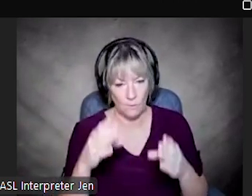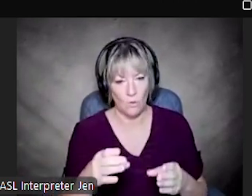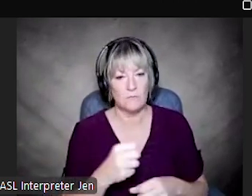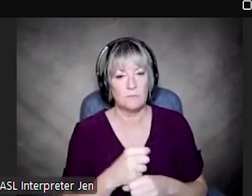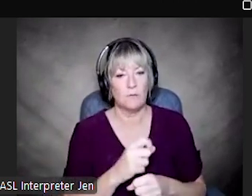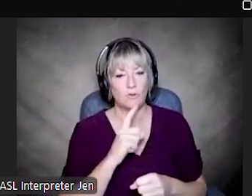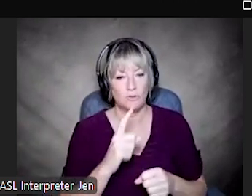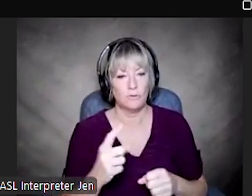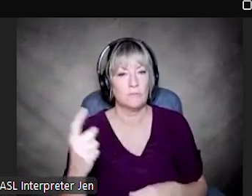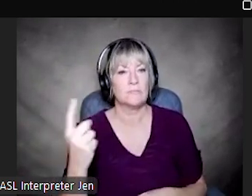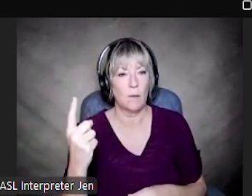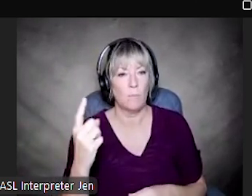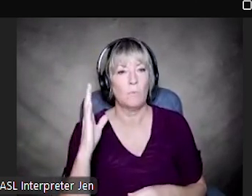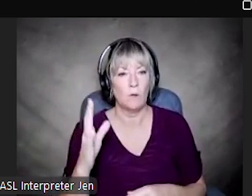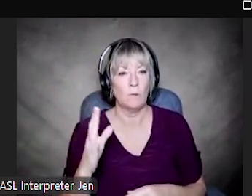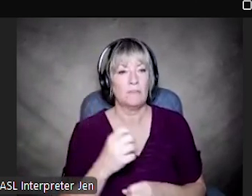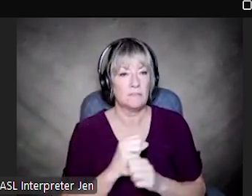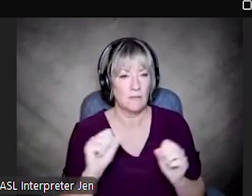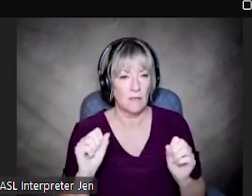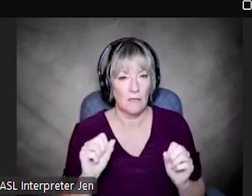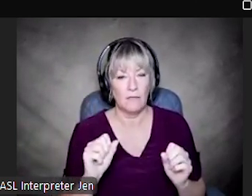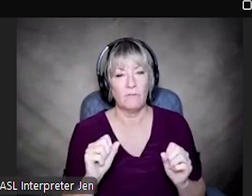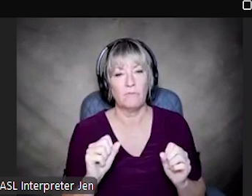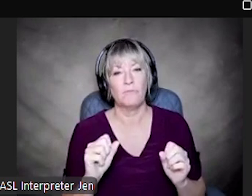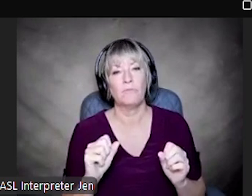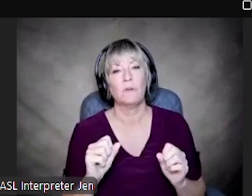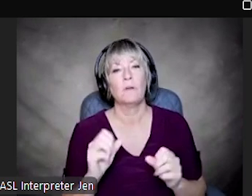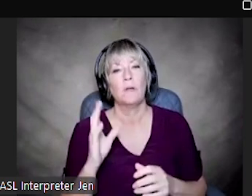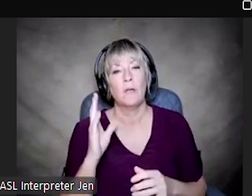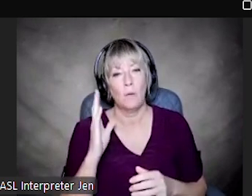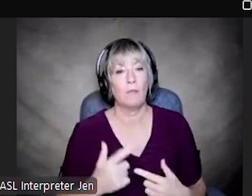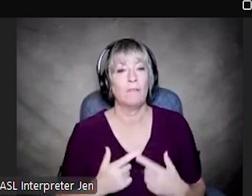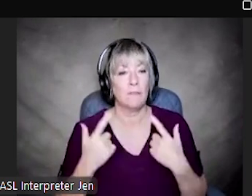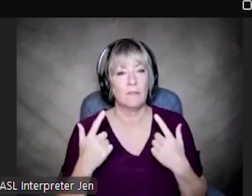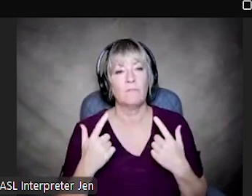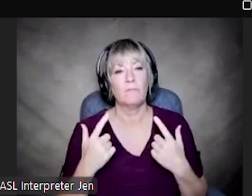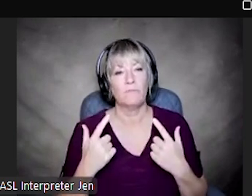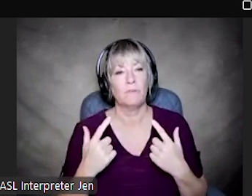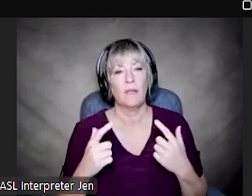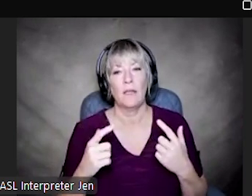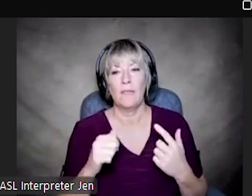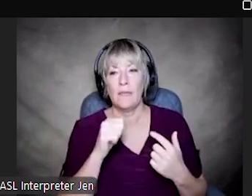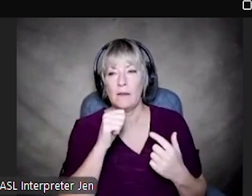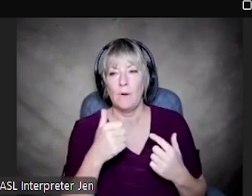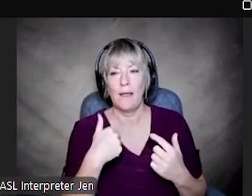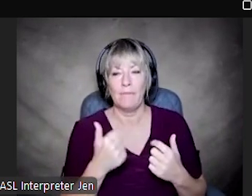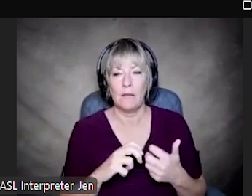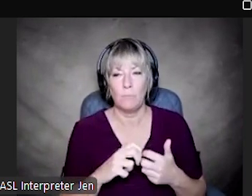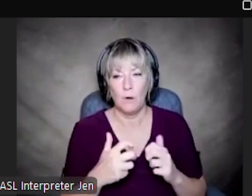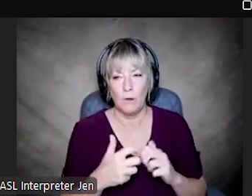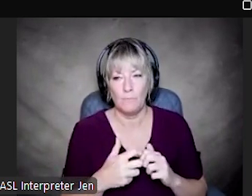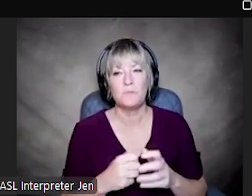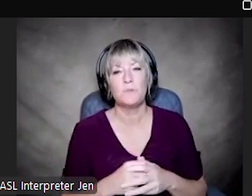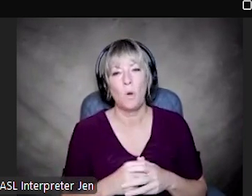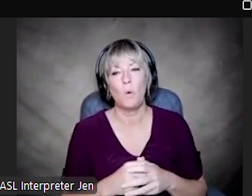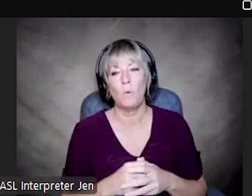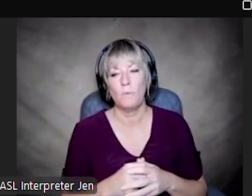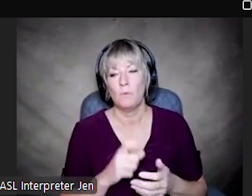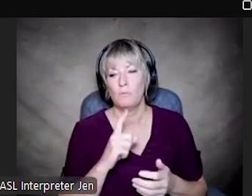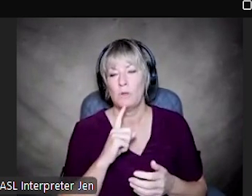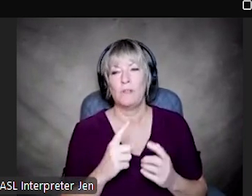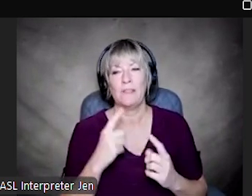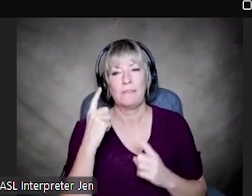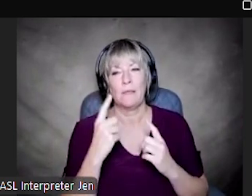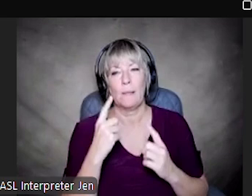sure that somebody is going to be safe and is going to live, and that there's not going to be any issues. So we really think